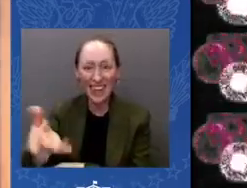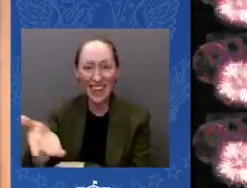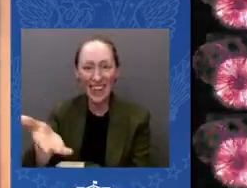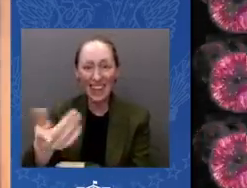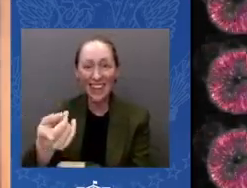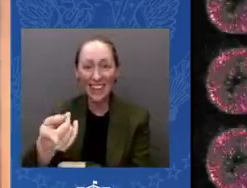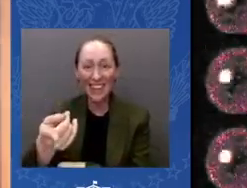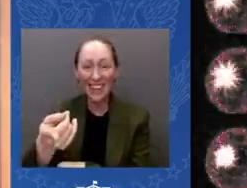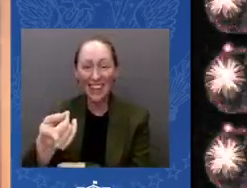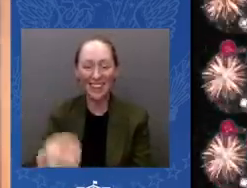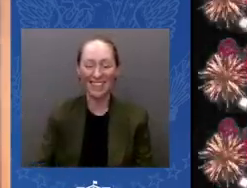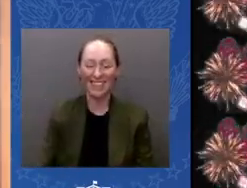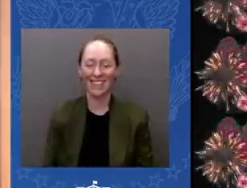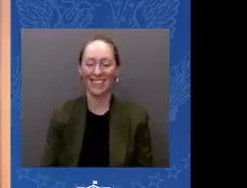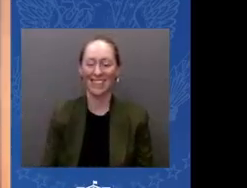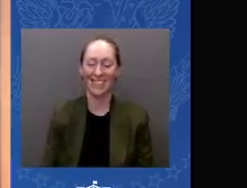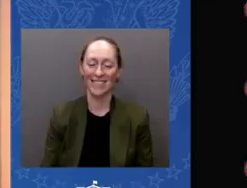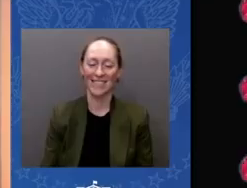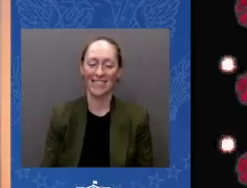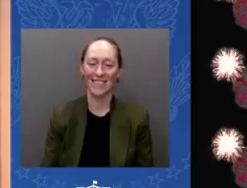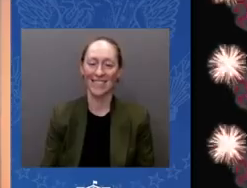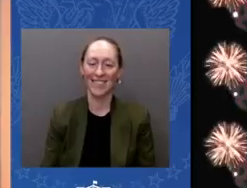Are these your daughter, your children?